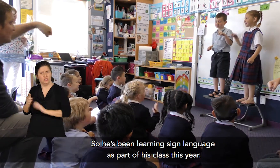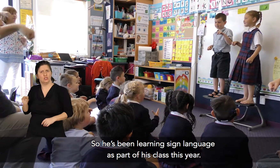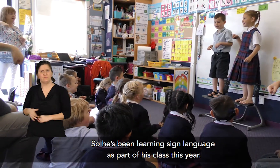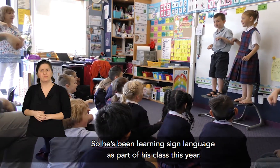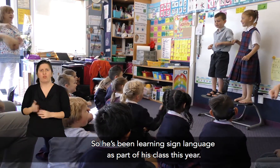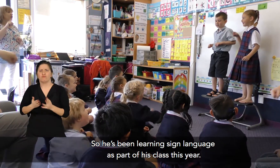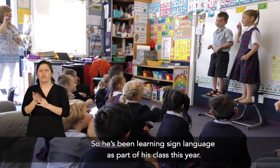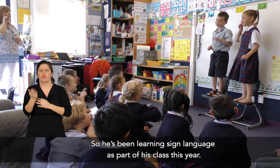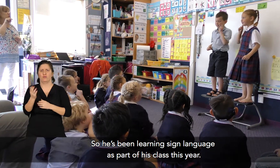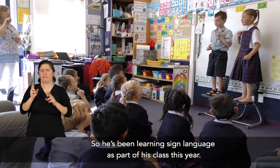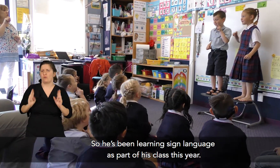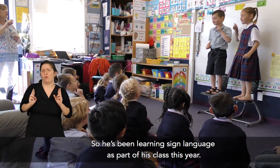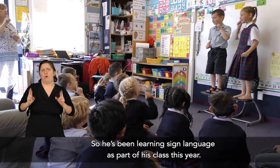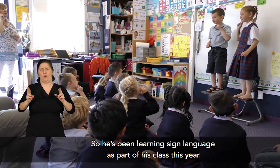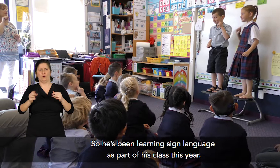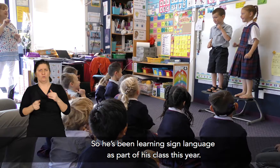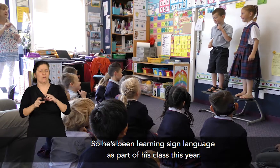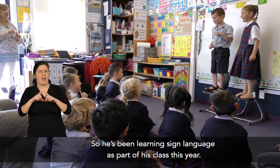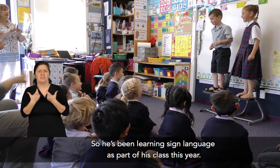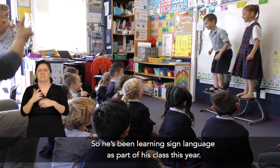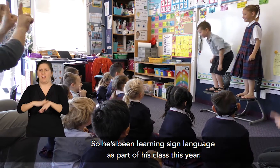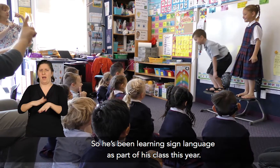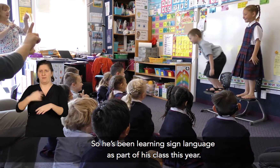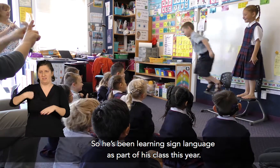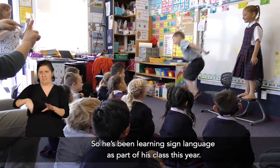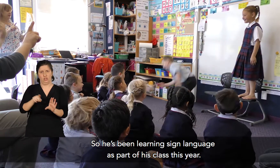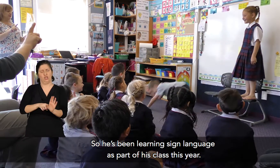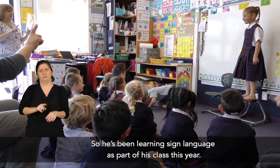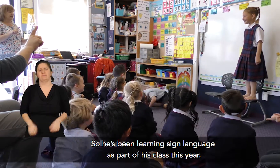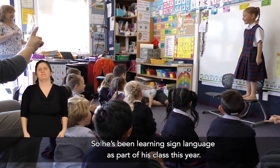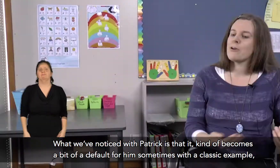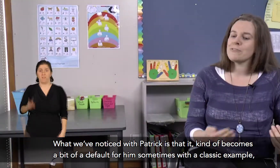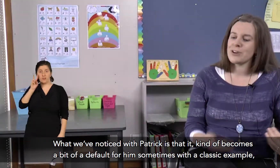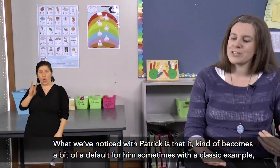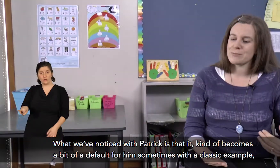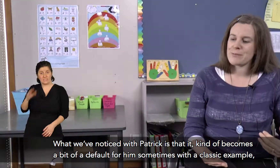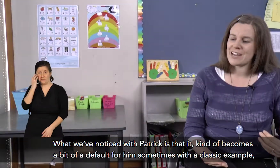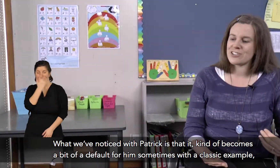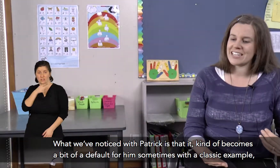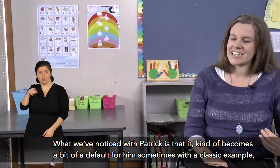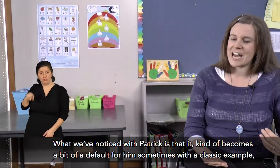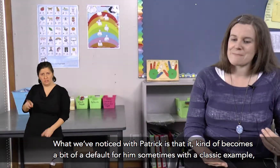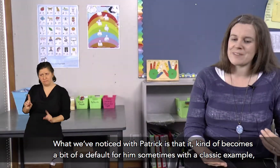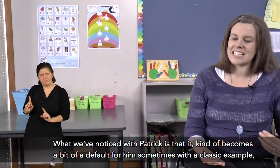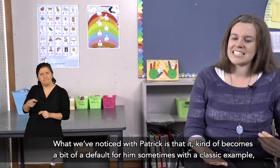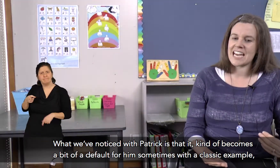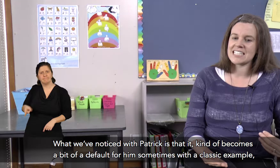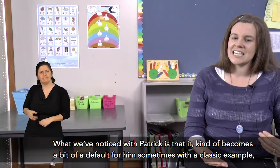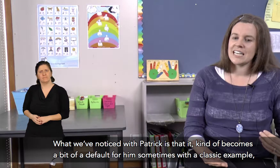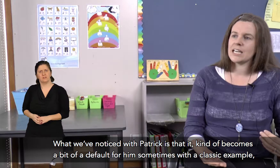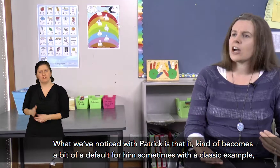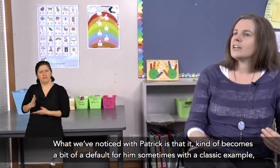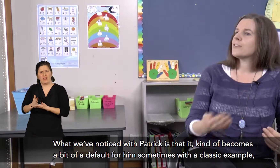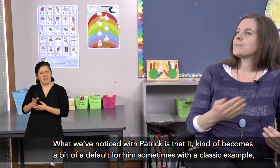learning sign language as part of his class this year. What we've noticed with Patrick is